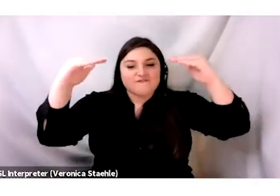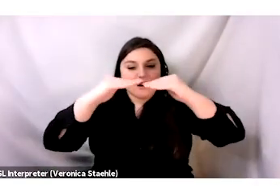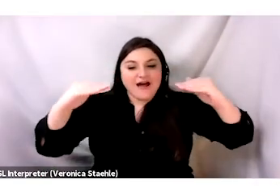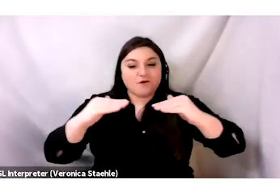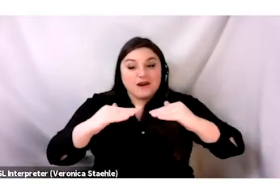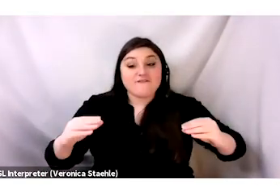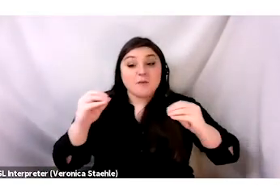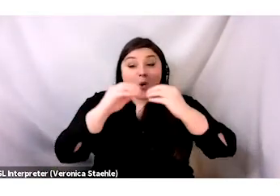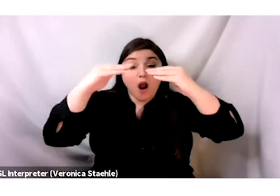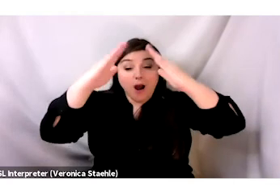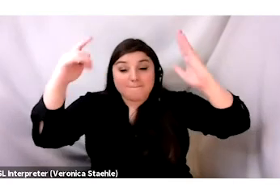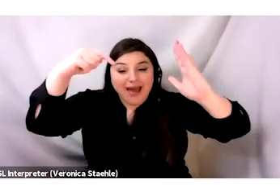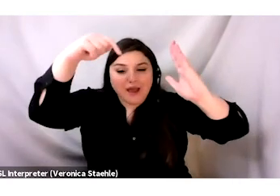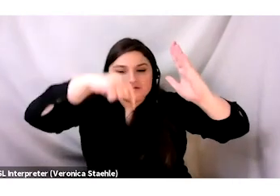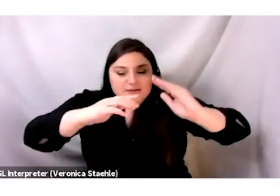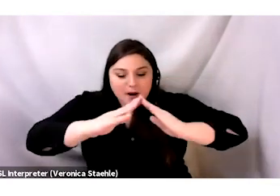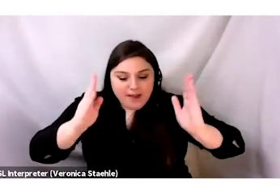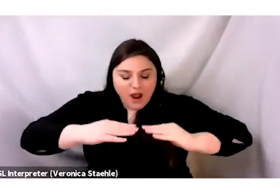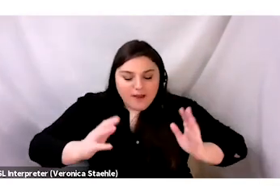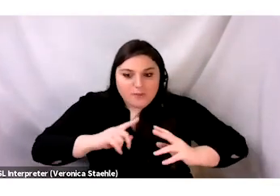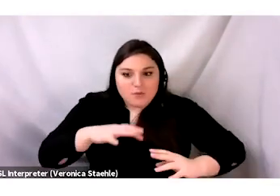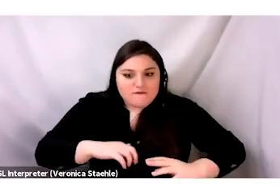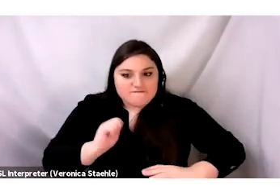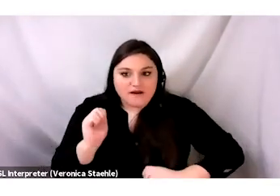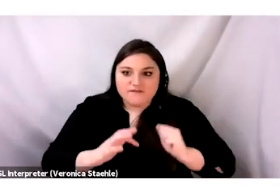levels to the work that we do as individuals every day.